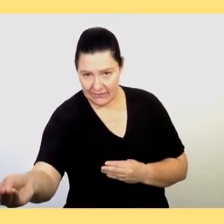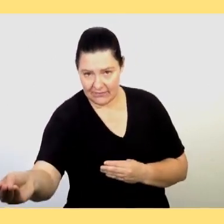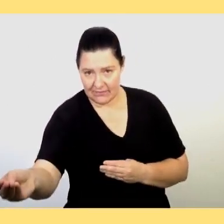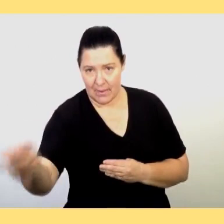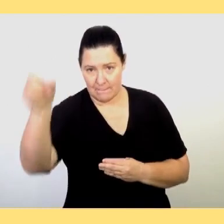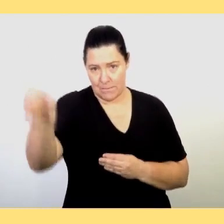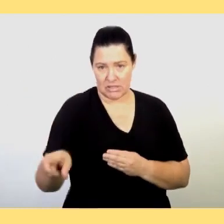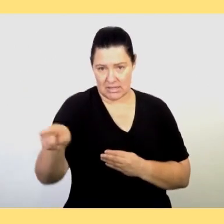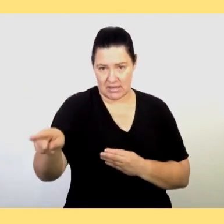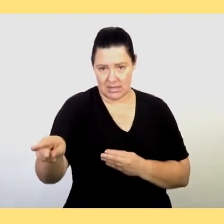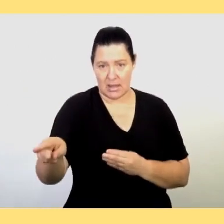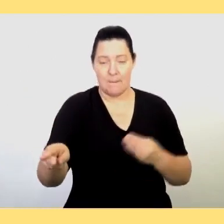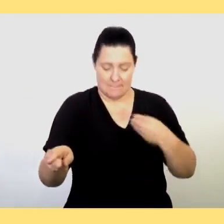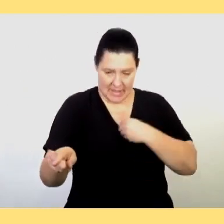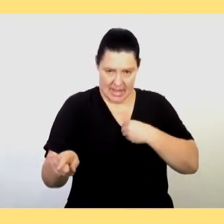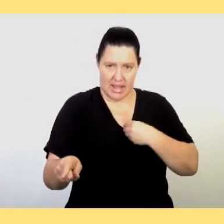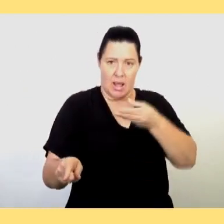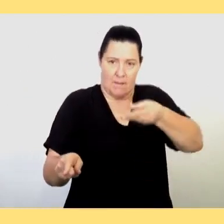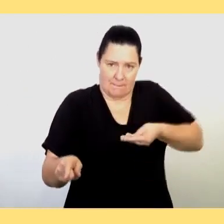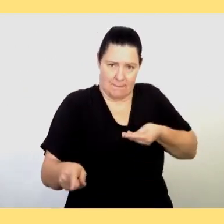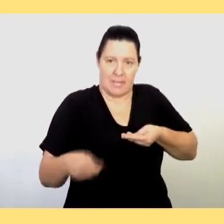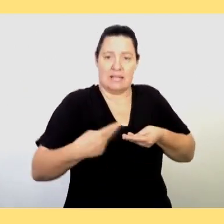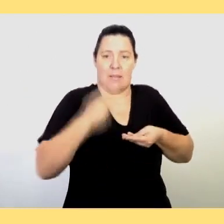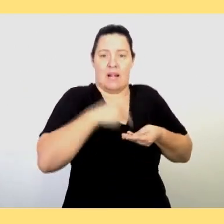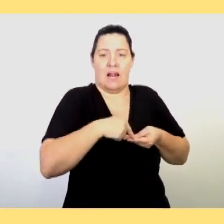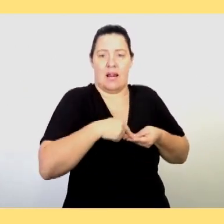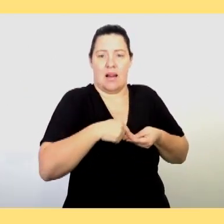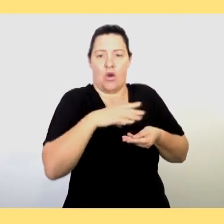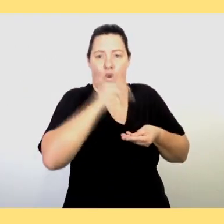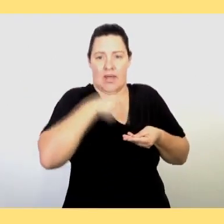given to the debtor, and then the seller keeps the